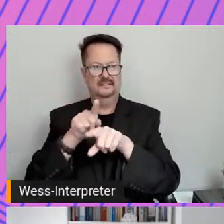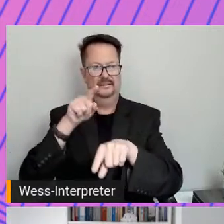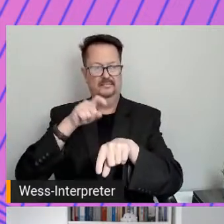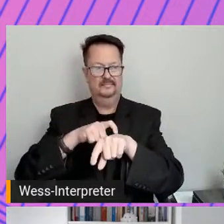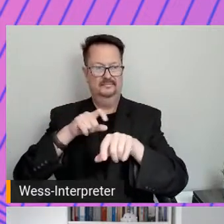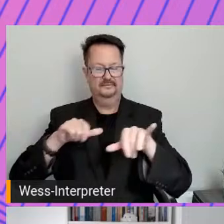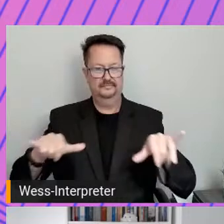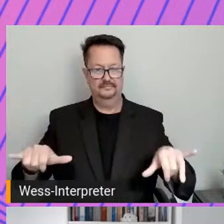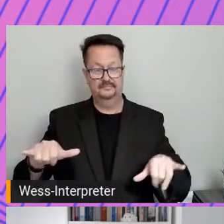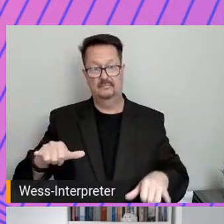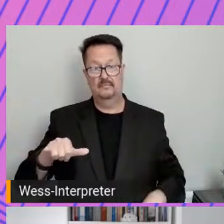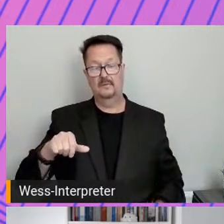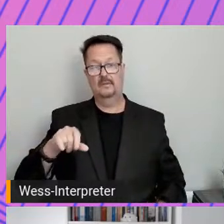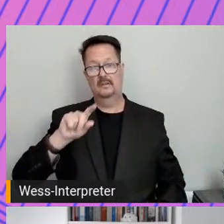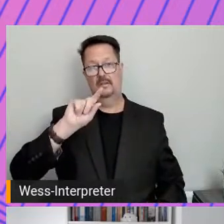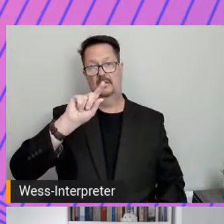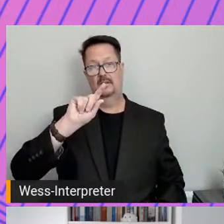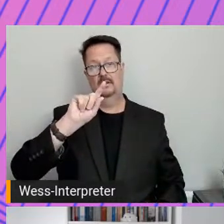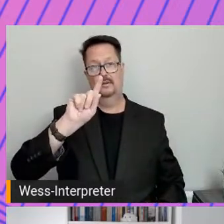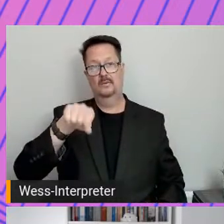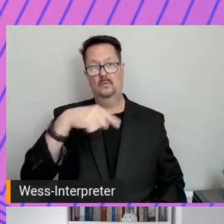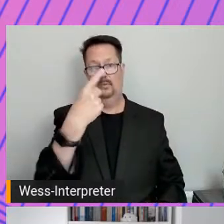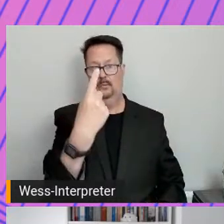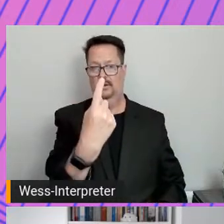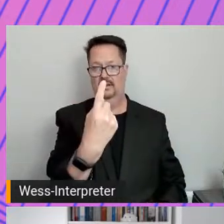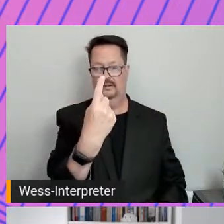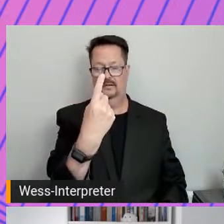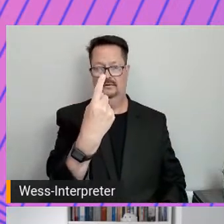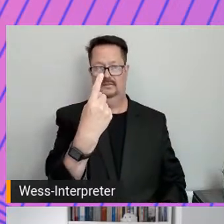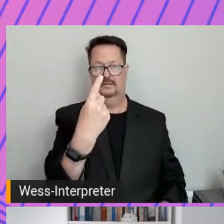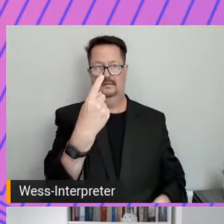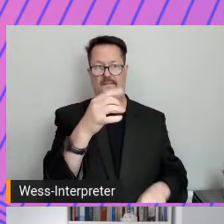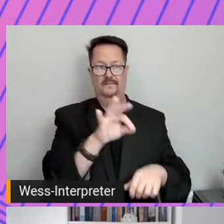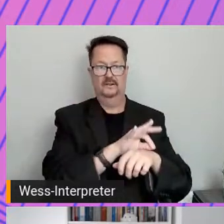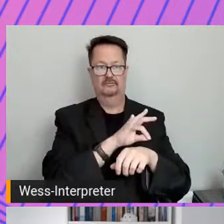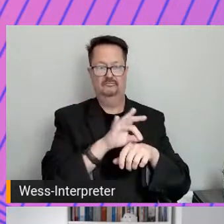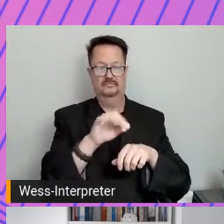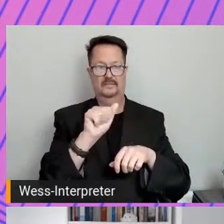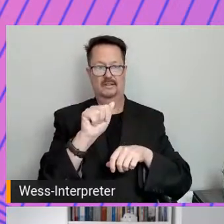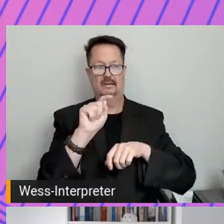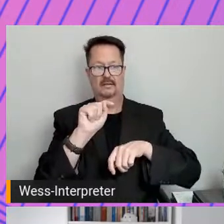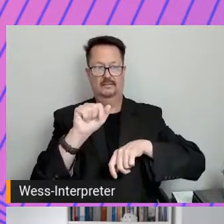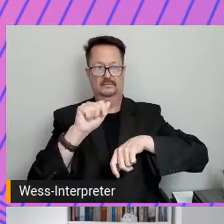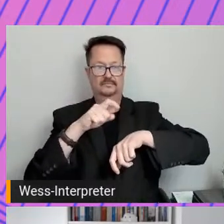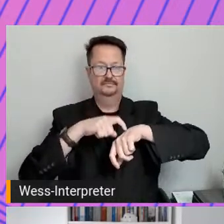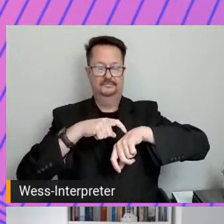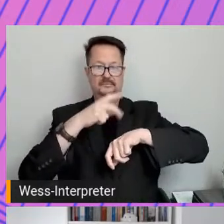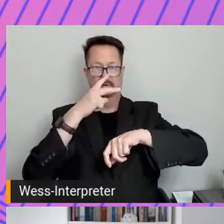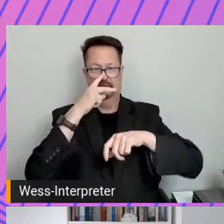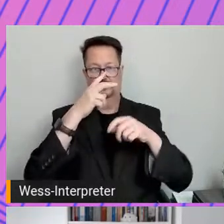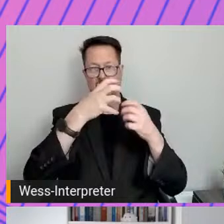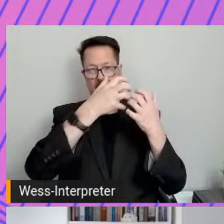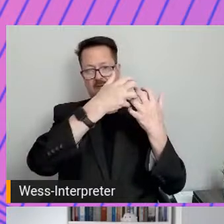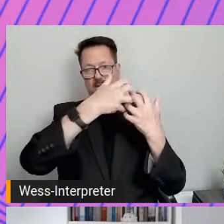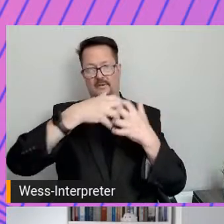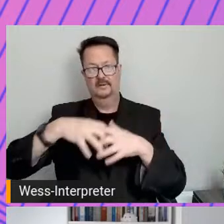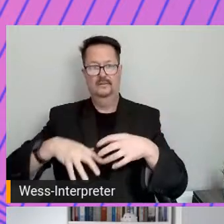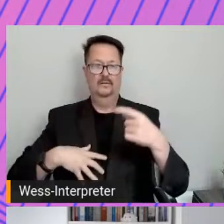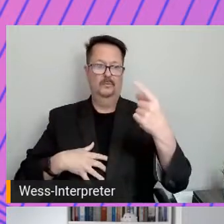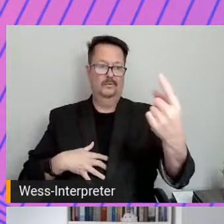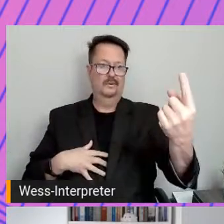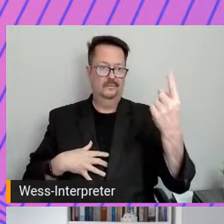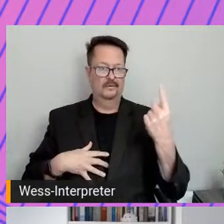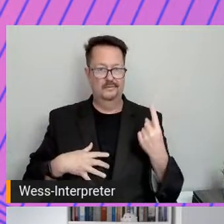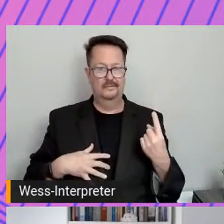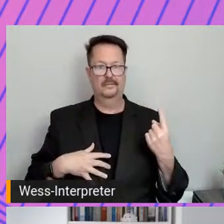only ever handling one invoke at a time. So here you see a diagram of how that flow works. If I have one request that arrives,